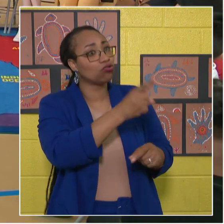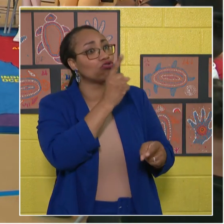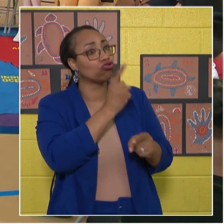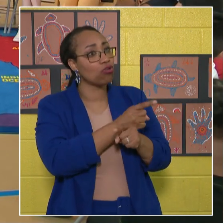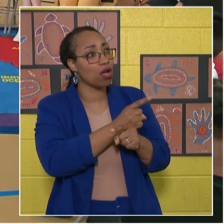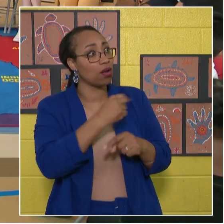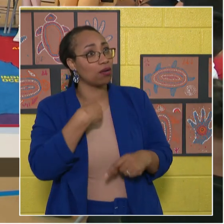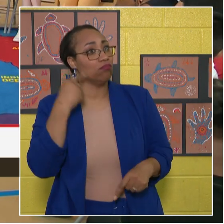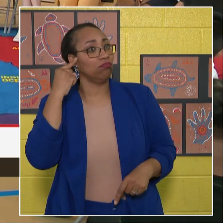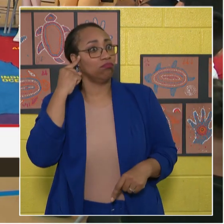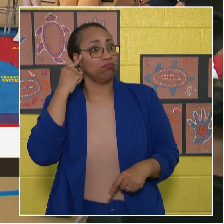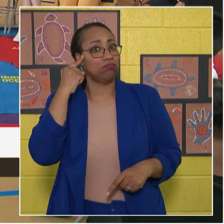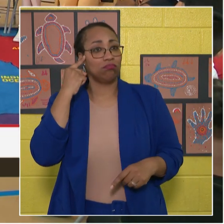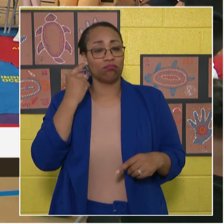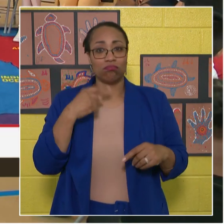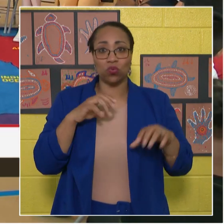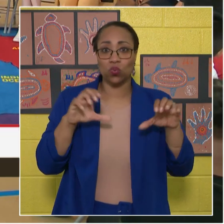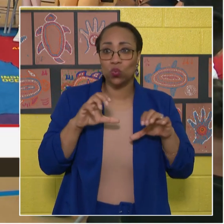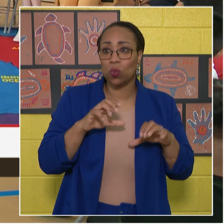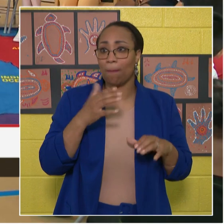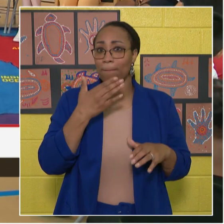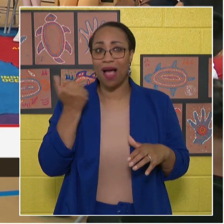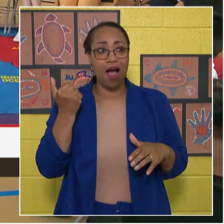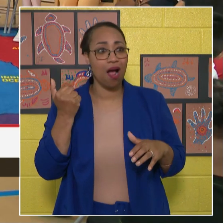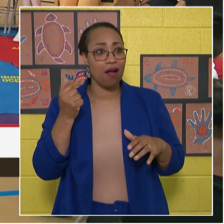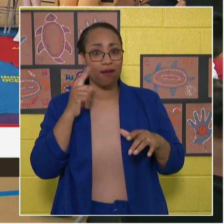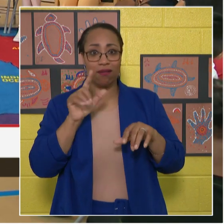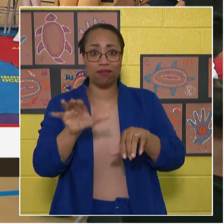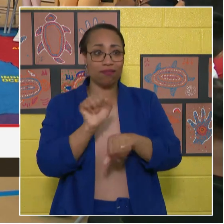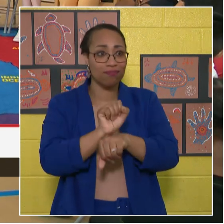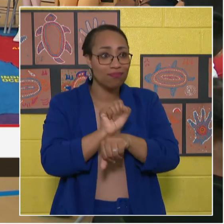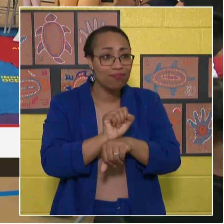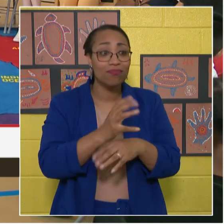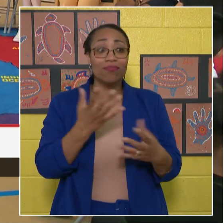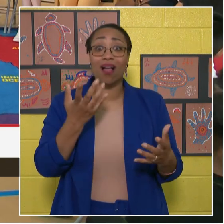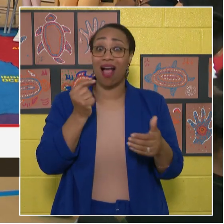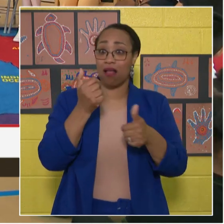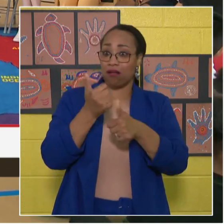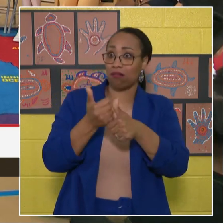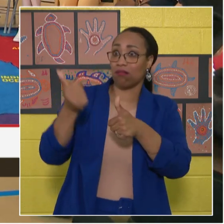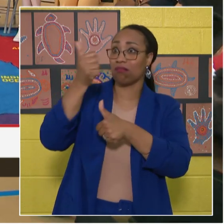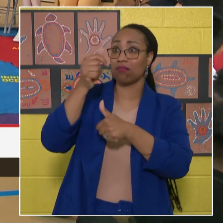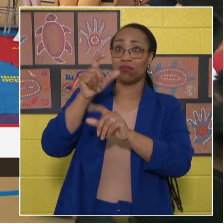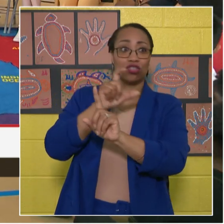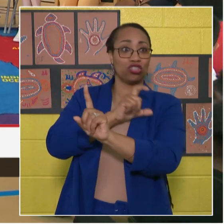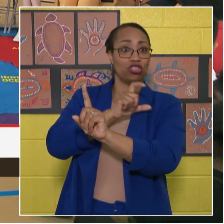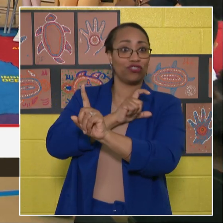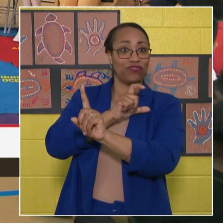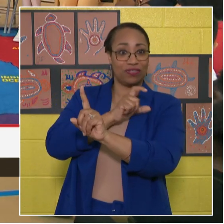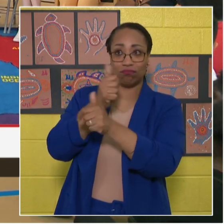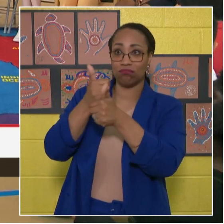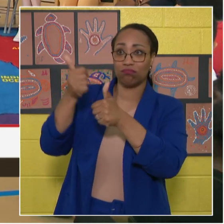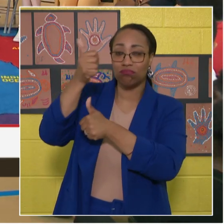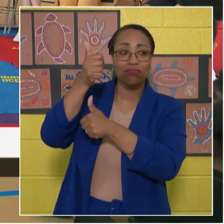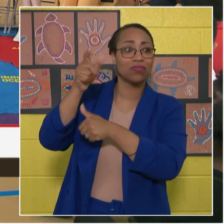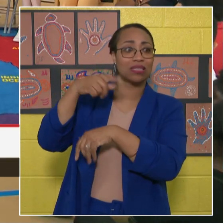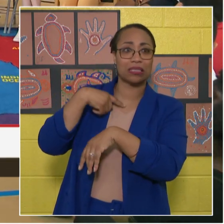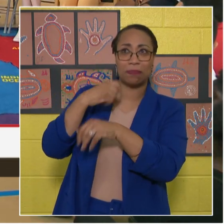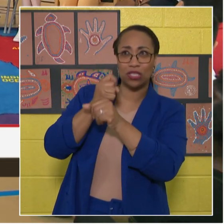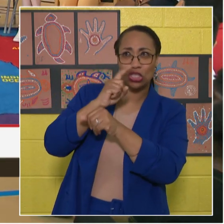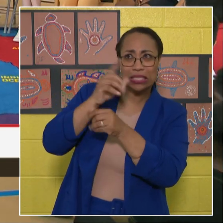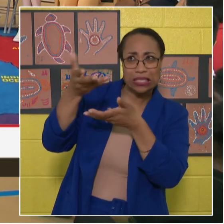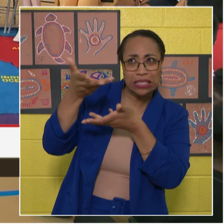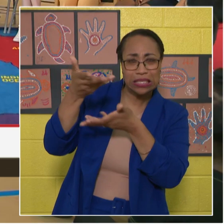the experts like the chief of police who works with us and make the best decisions that we know how to keep